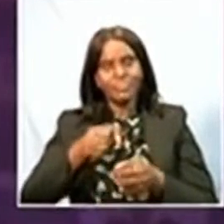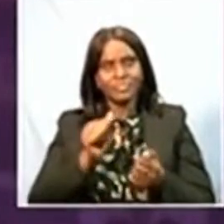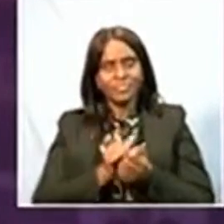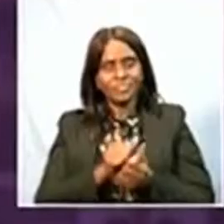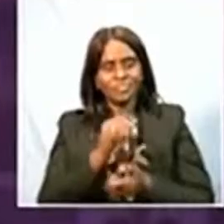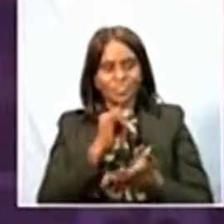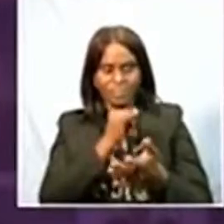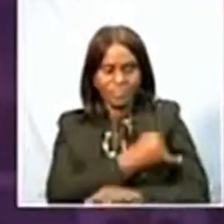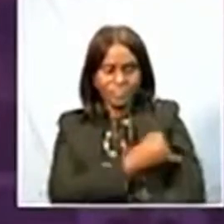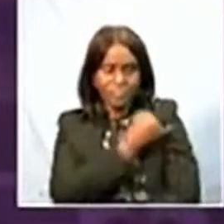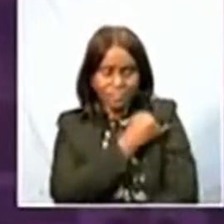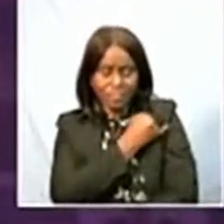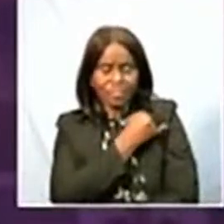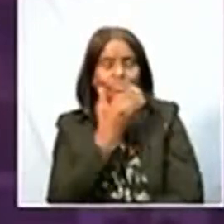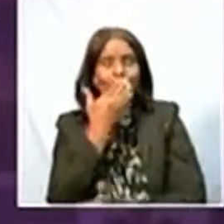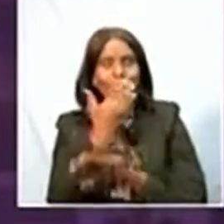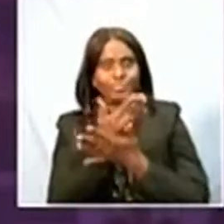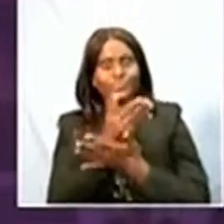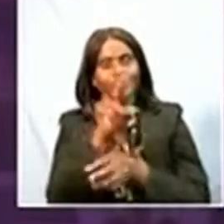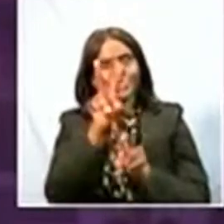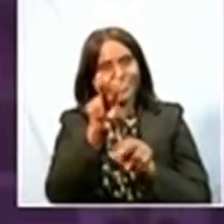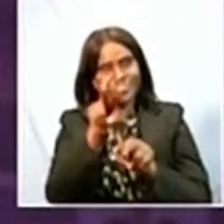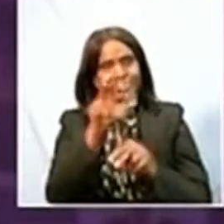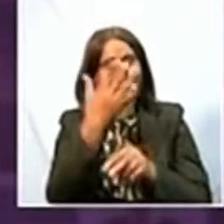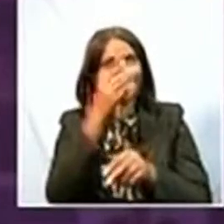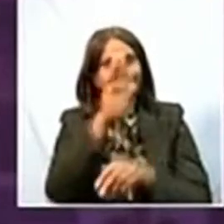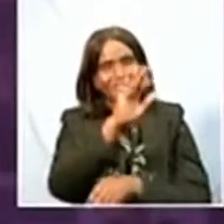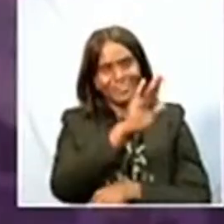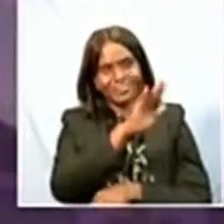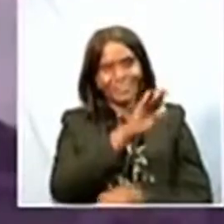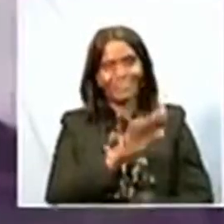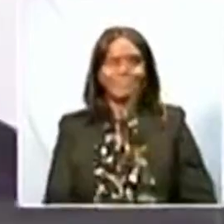and Joseph Manda, have a pleasant viewing. Good afternoon.